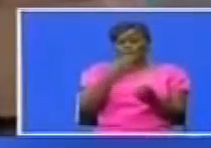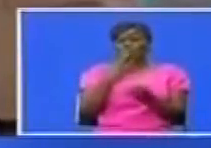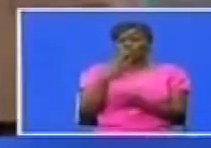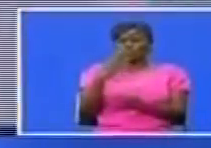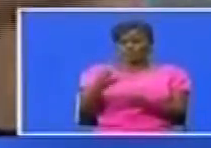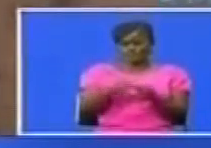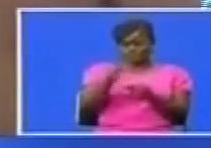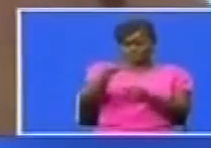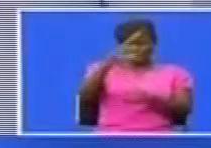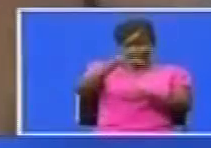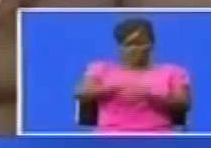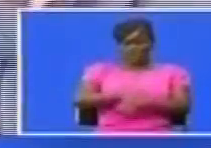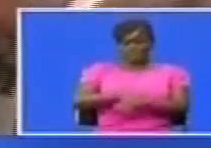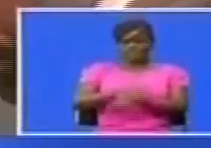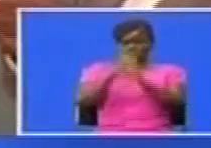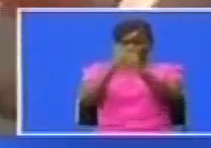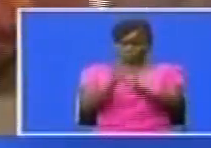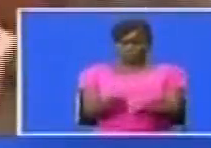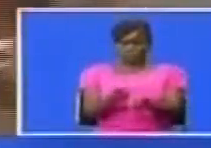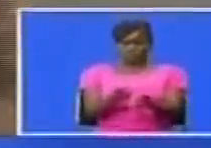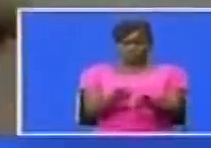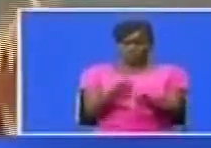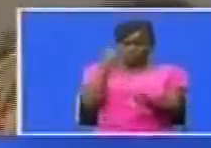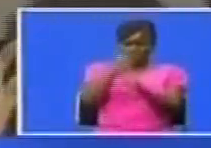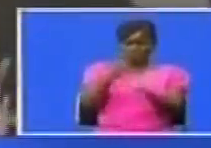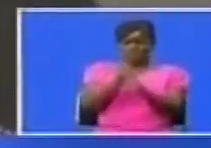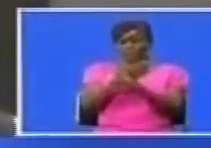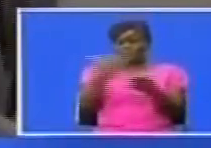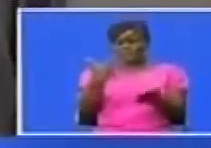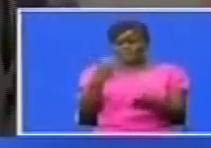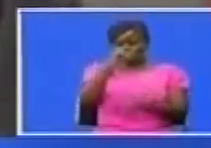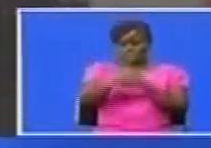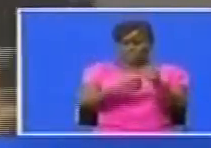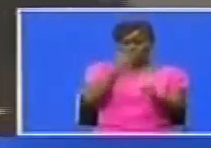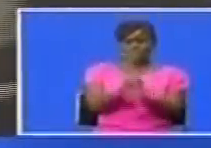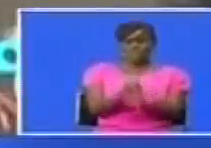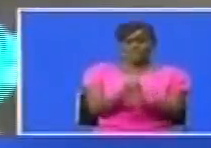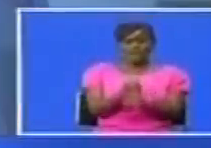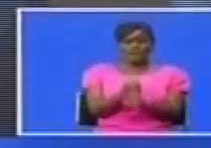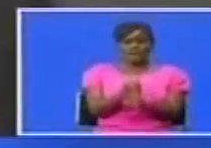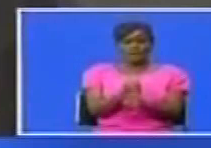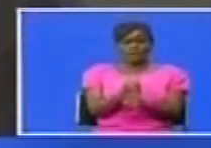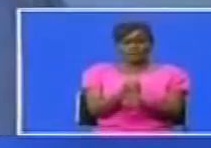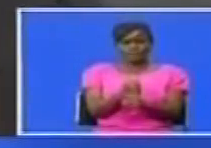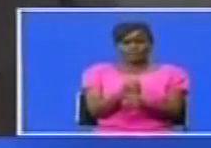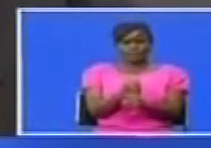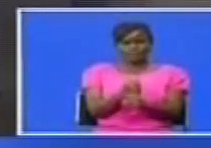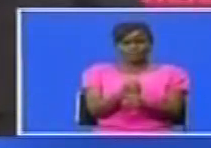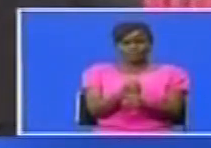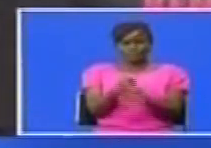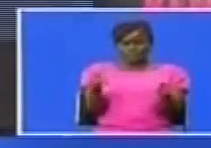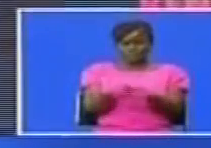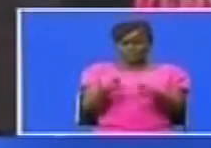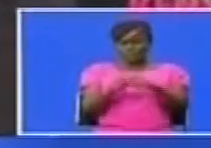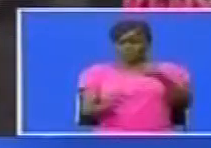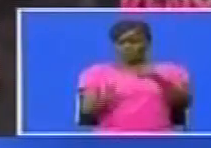hurdle, scooped 2 awards in the Outstanding Performance of the Year and the Sprinter of the Year categories. Asbel Kiprop